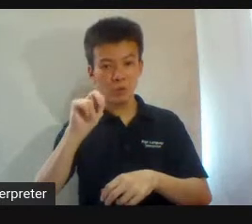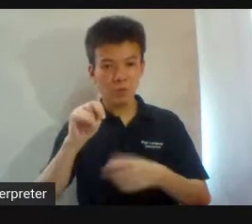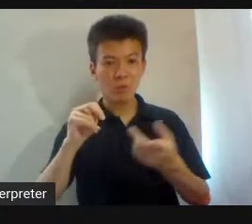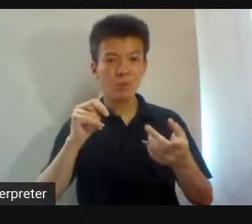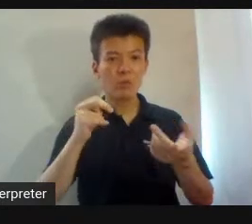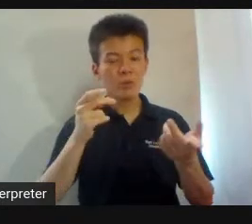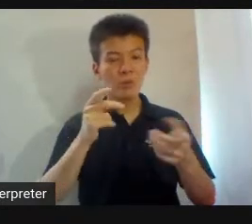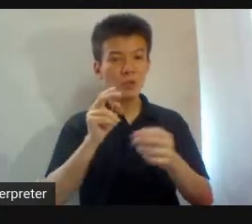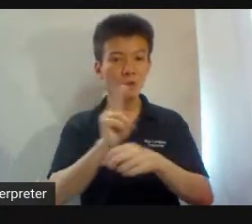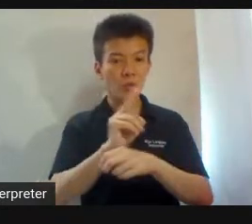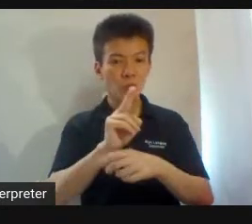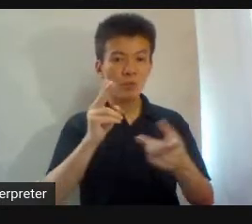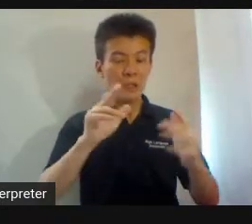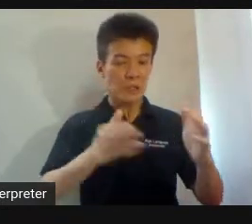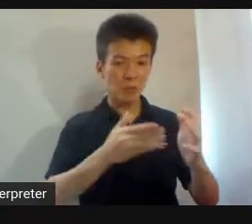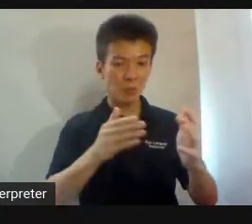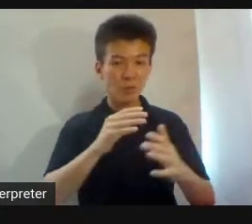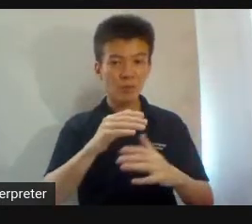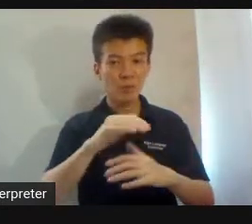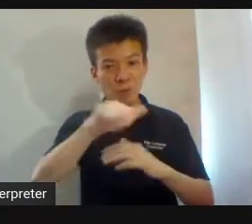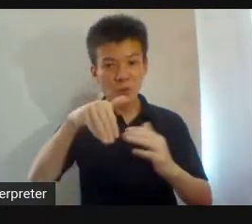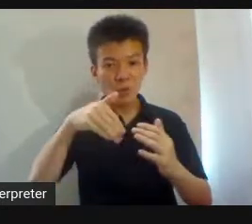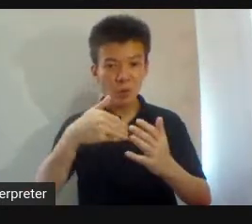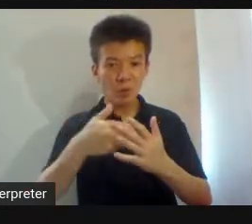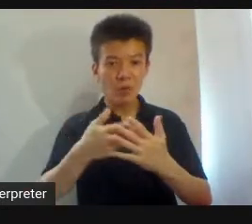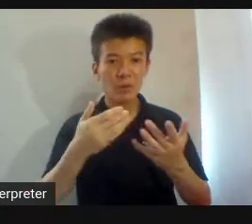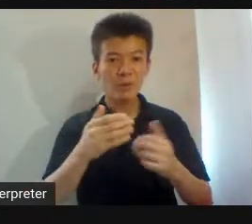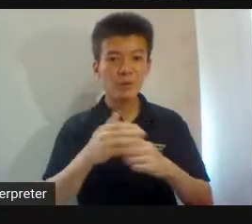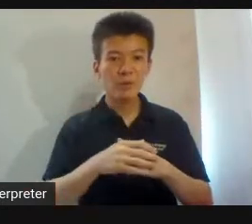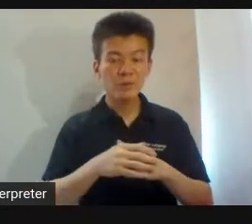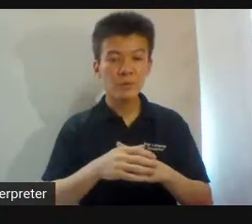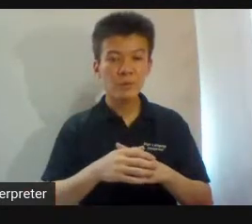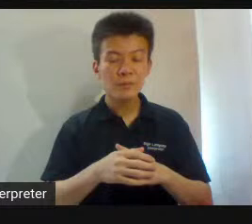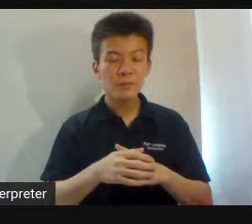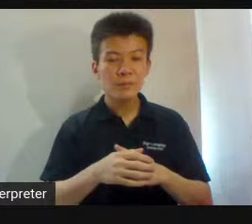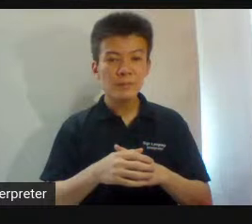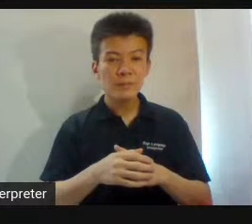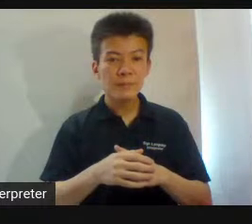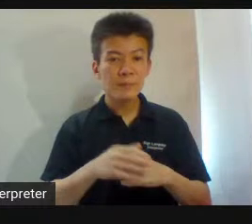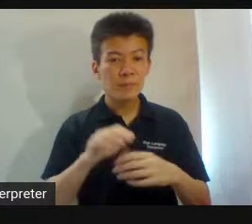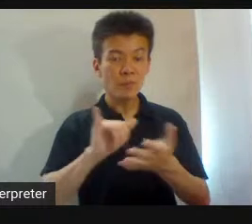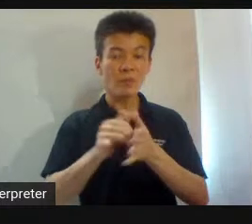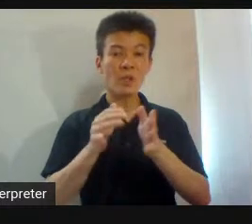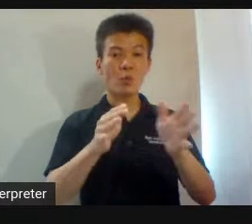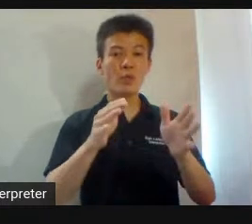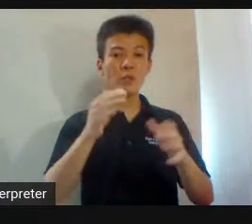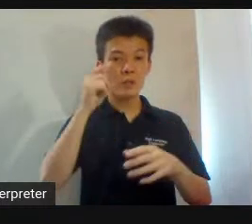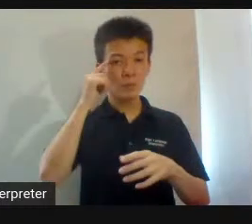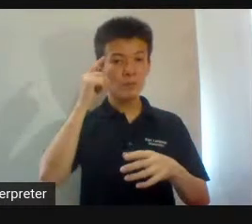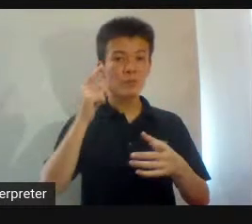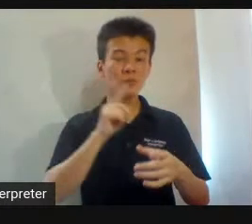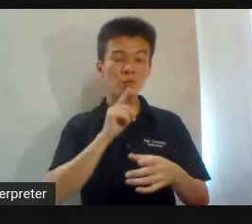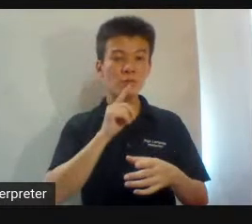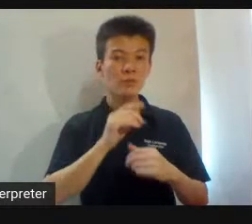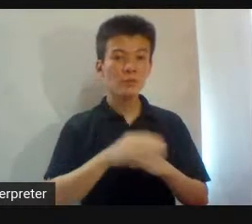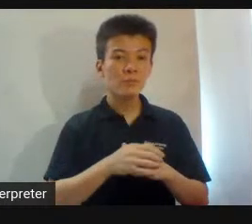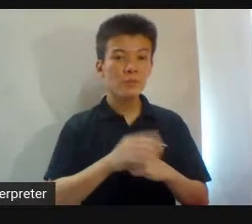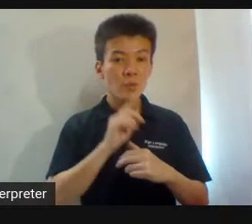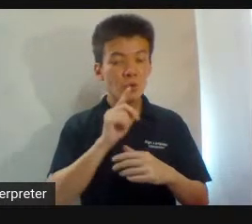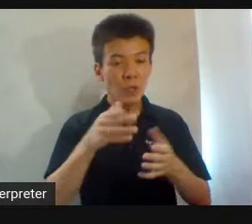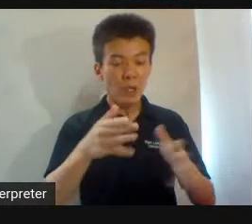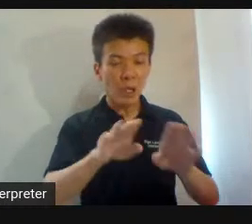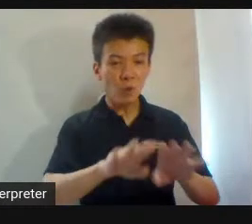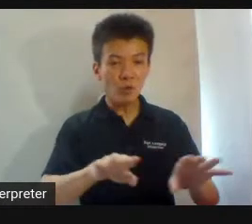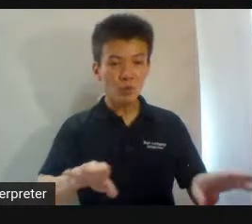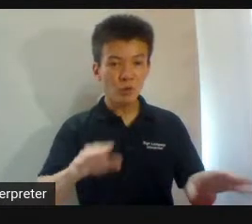in the music. It's like a whole crazy sort of back-end production. Yeah, so in that way, I think it's really to allow the